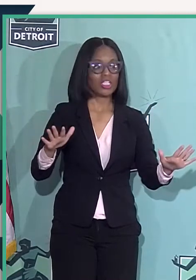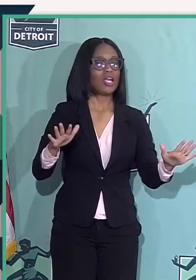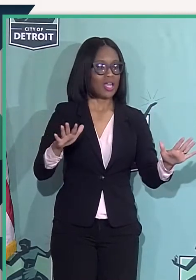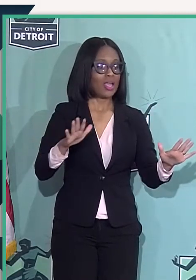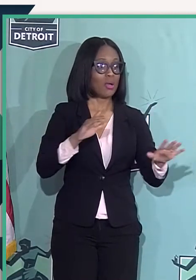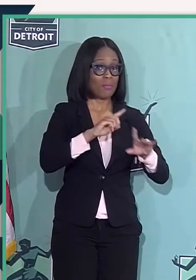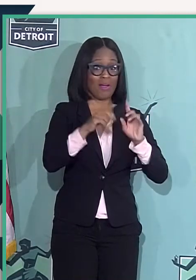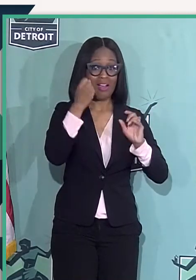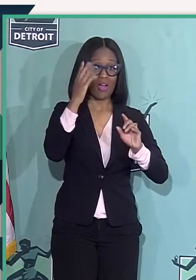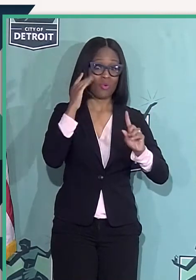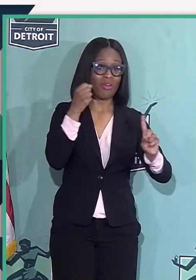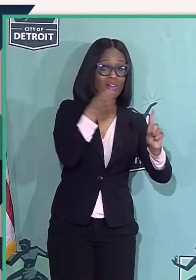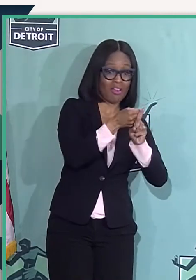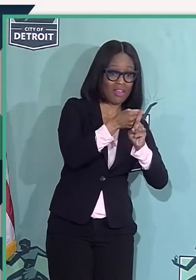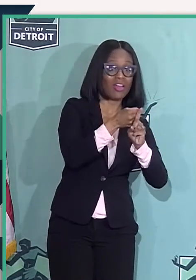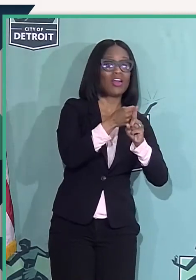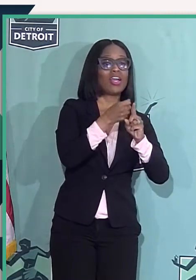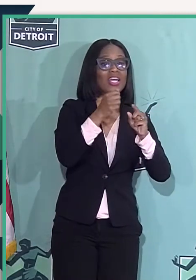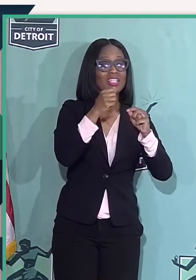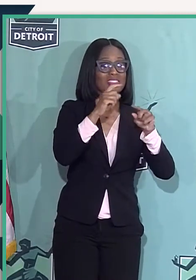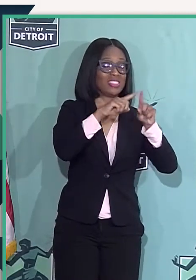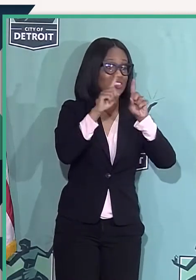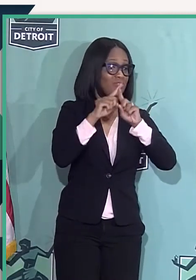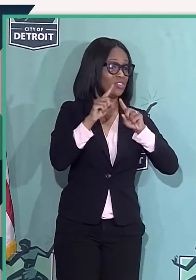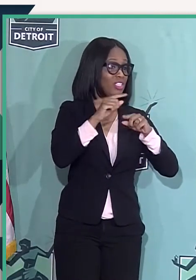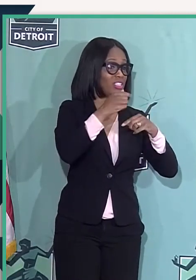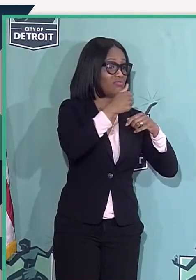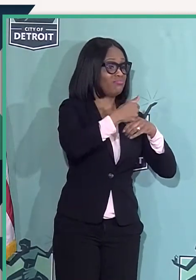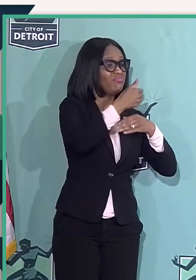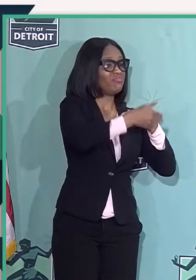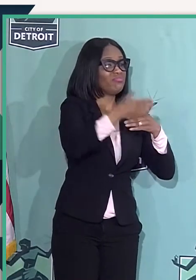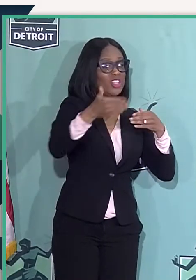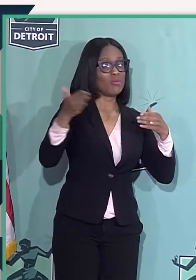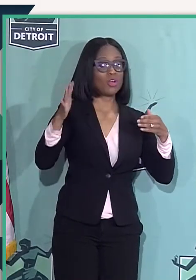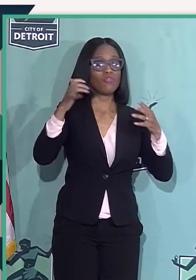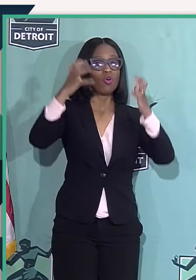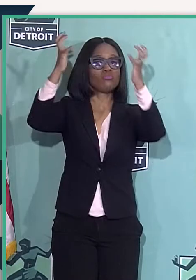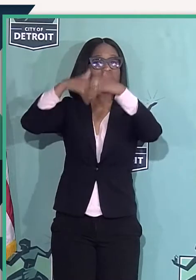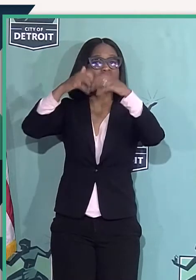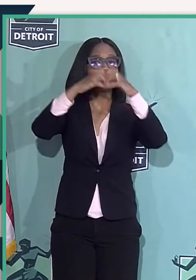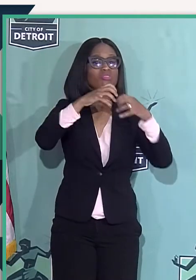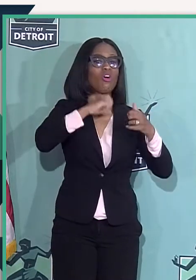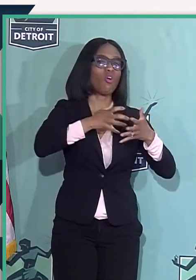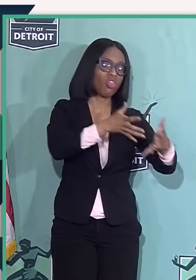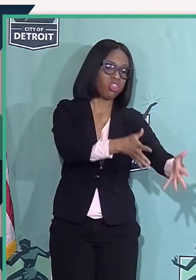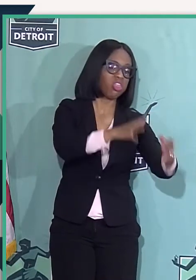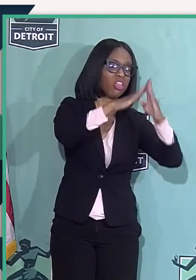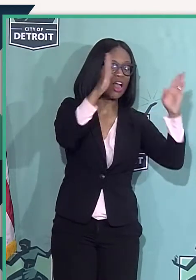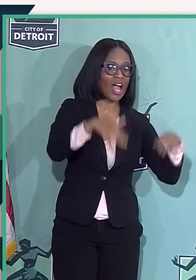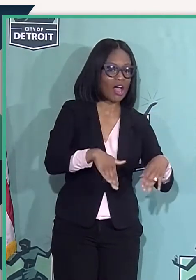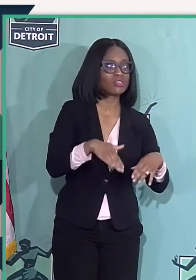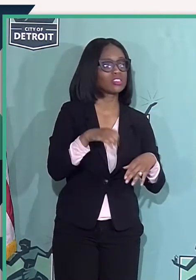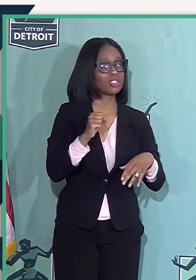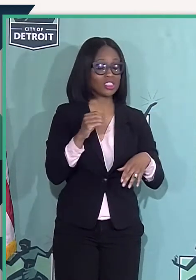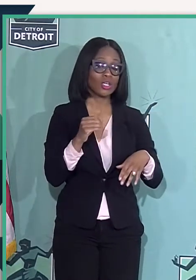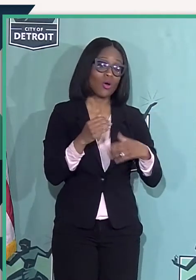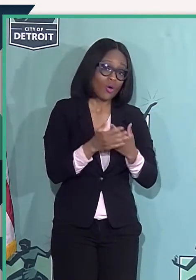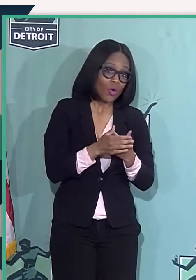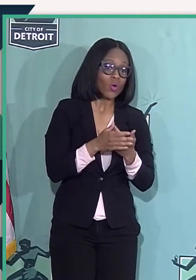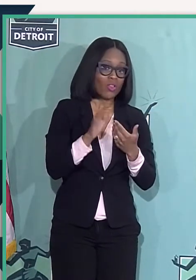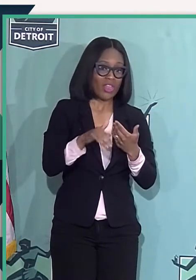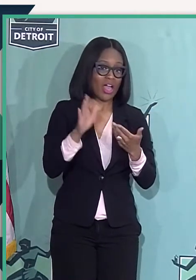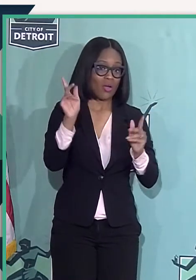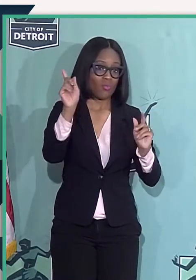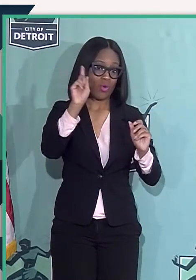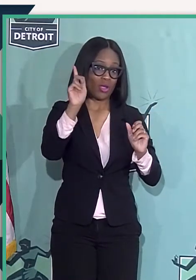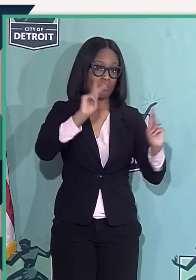impact on blight in the neighborhoods. And I'm hoping that Councilmember Ayers will help lead an effort between